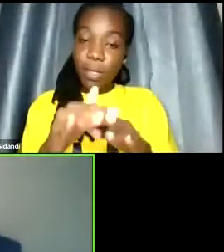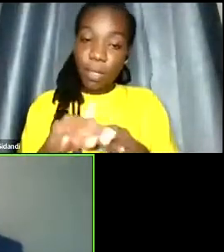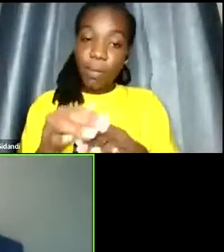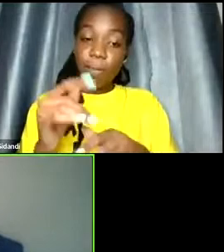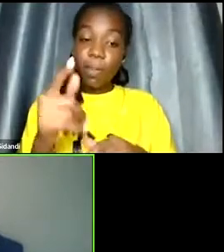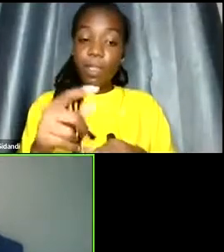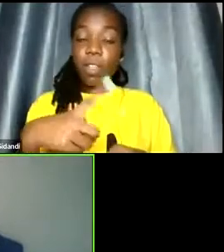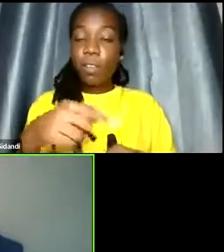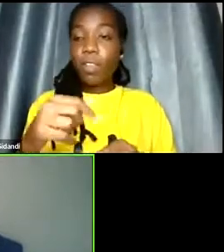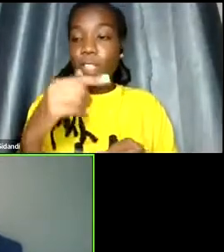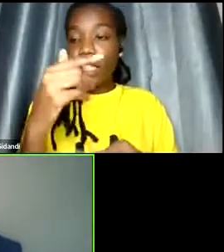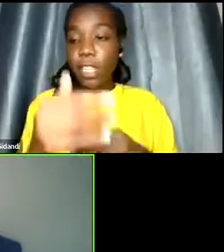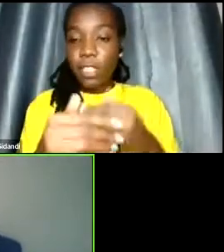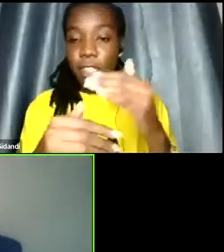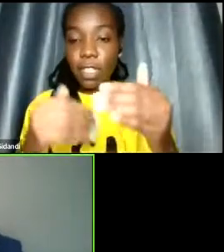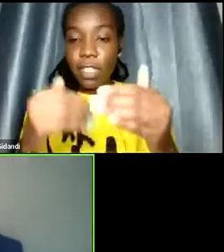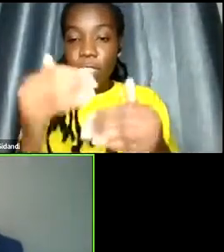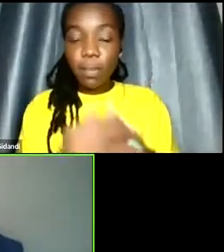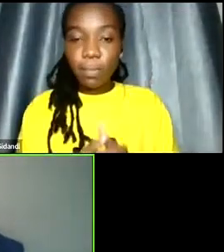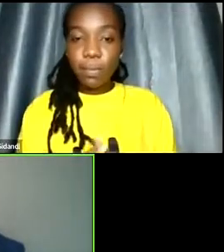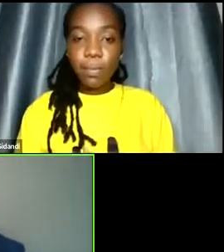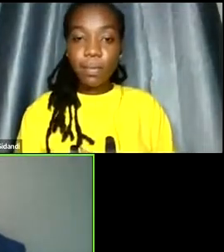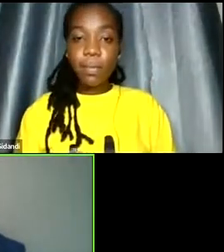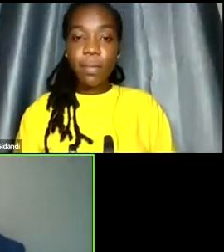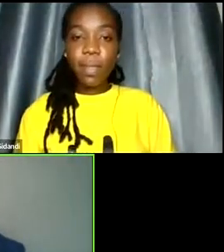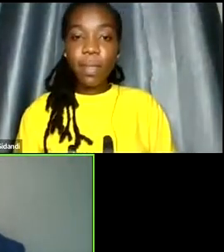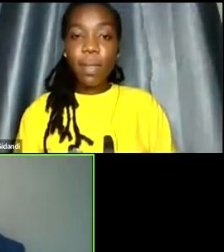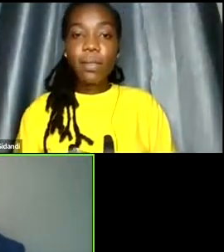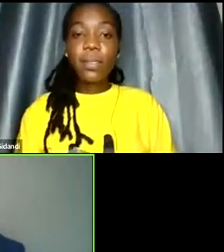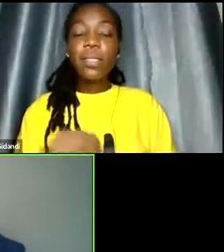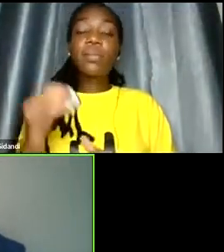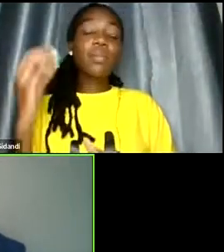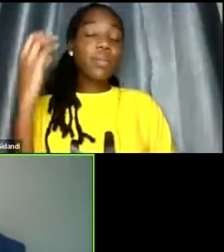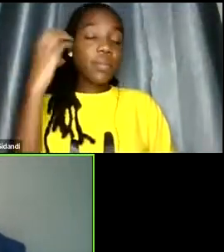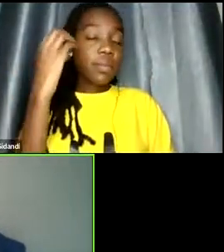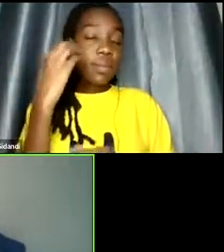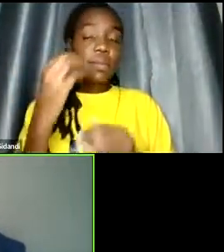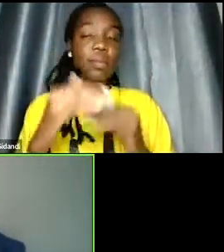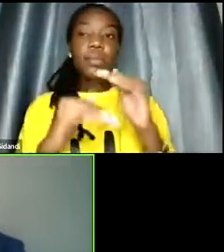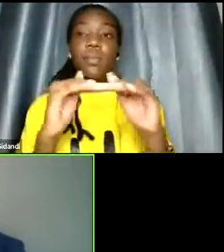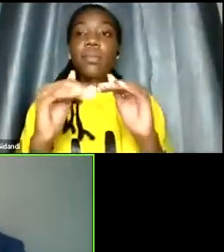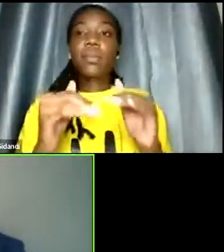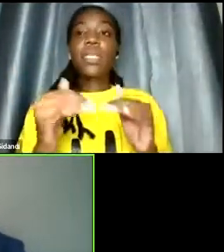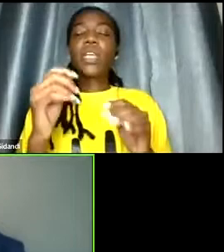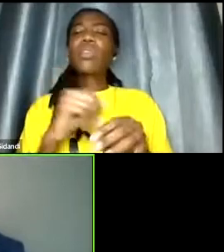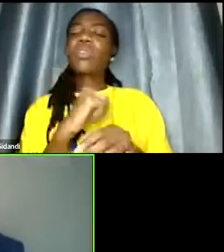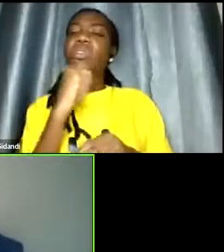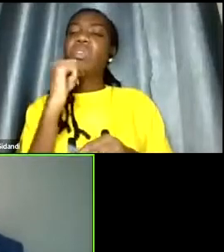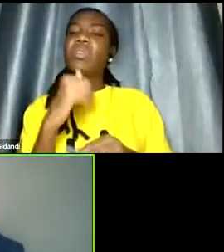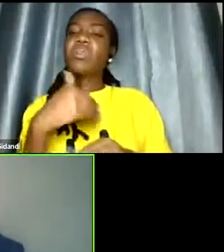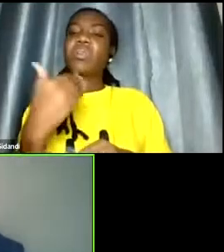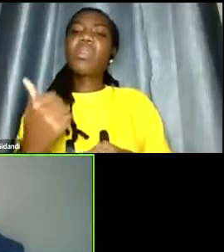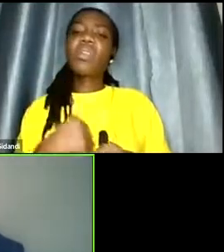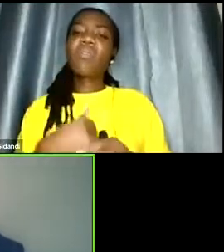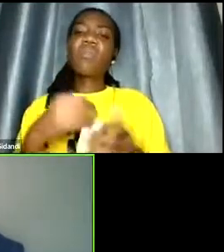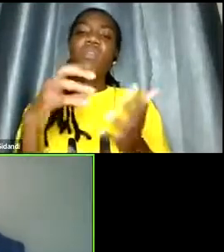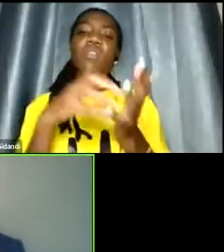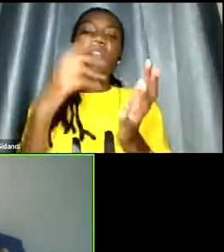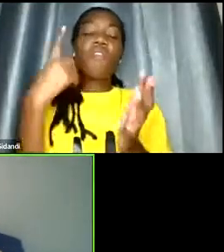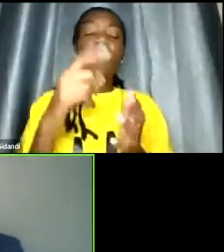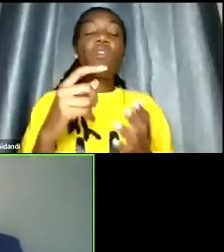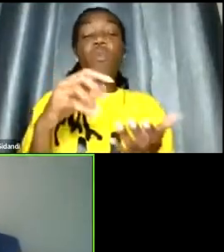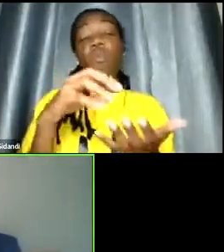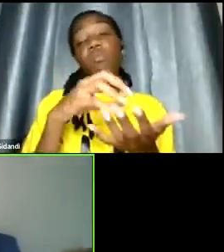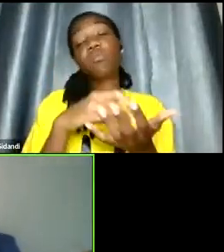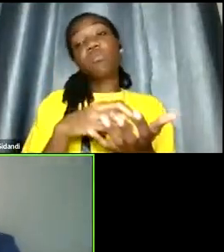next level and so on and so forth. The career lattice, on the other hand, means there's not necessarily any further position of vertical growth to go into, but